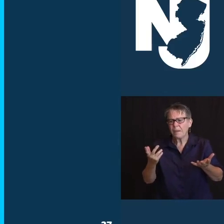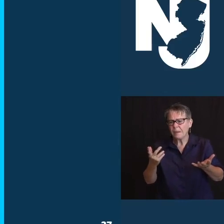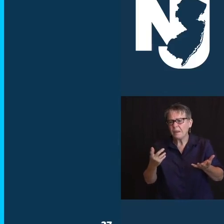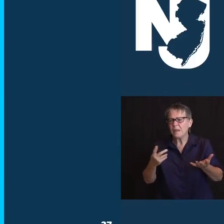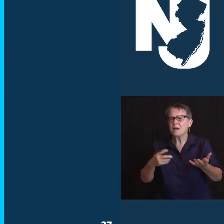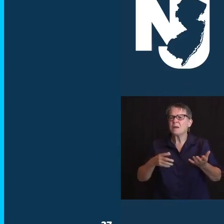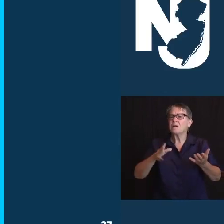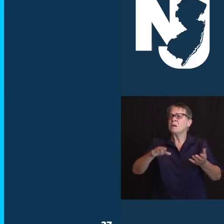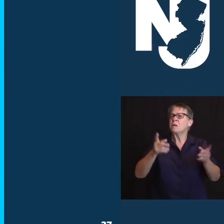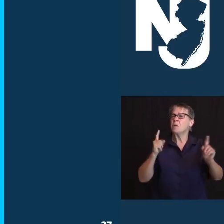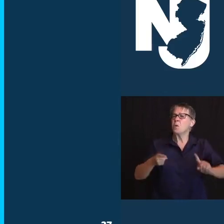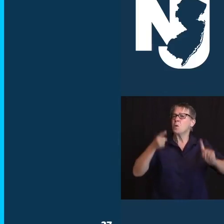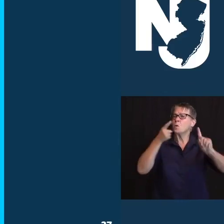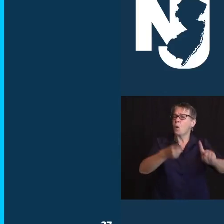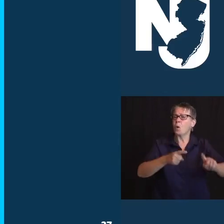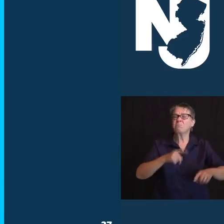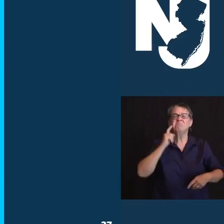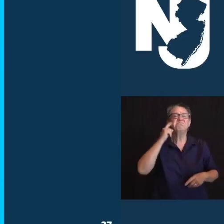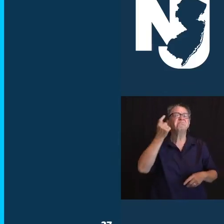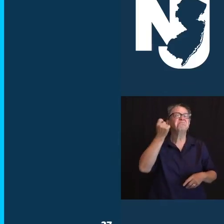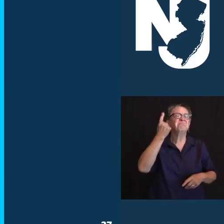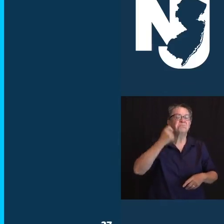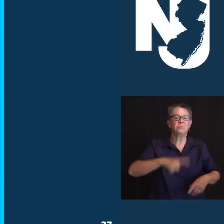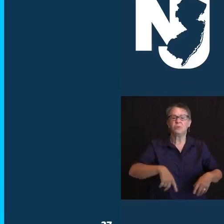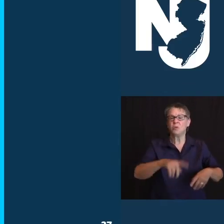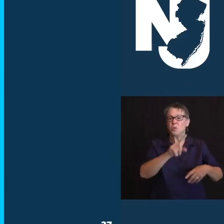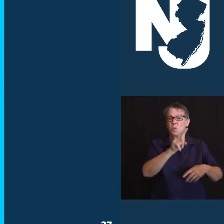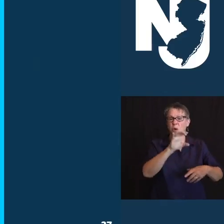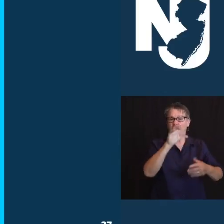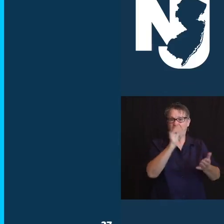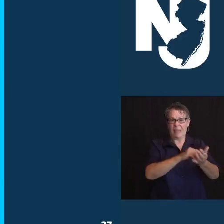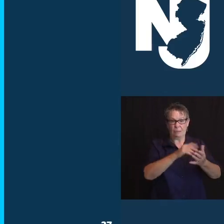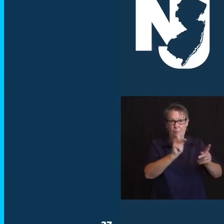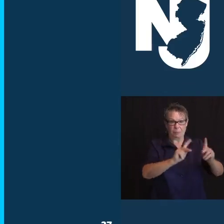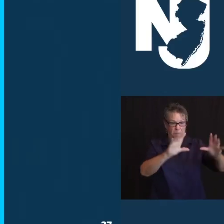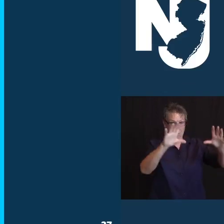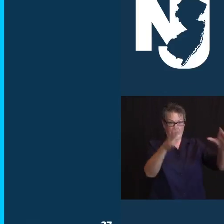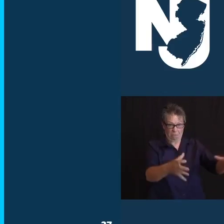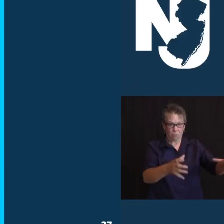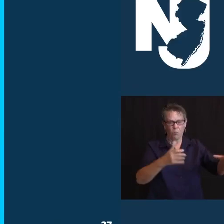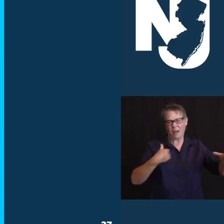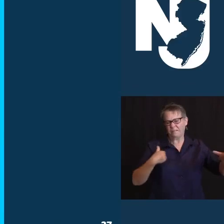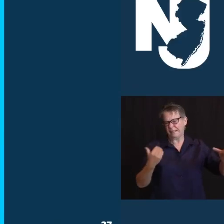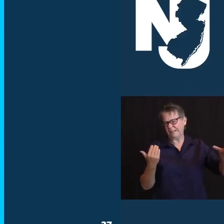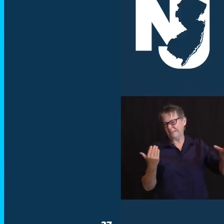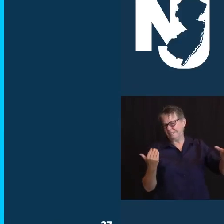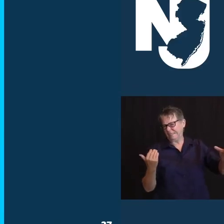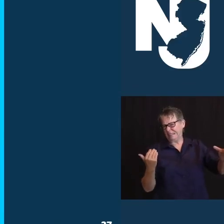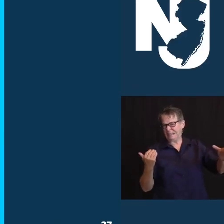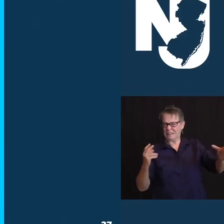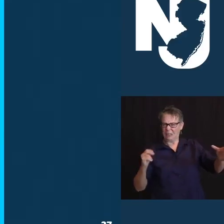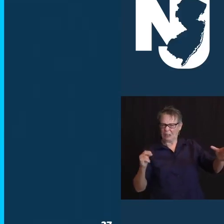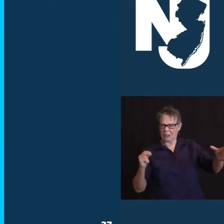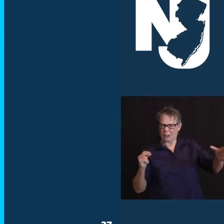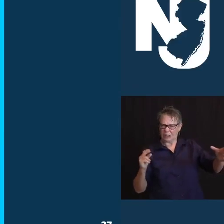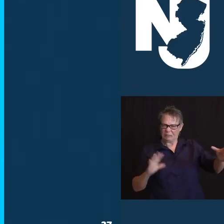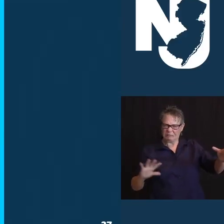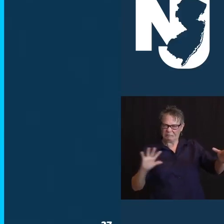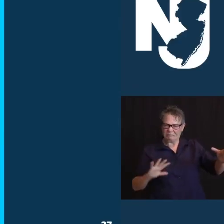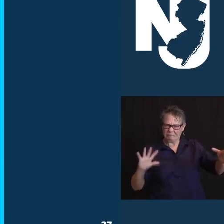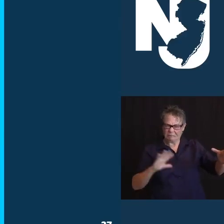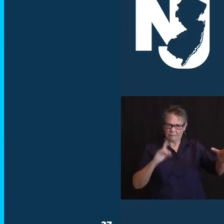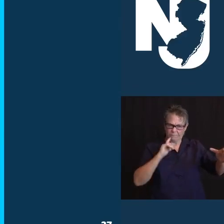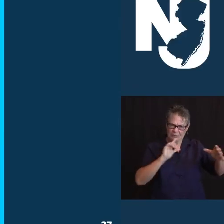is 18.1 per 100,000 population, with only 2 counties reporting slightly below